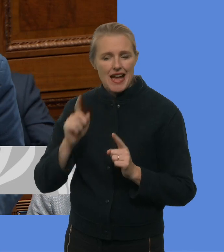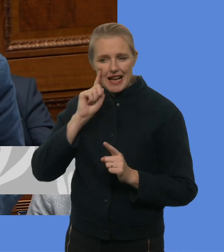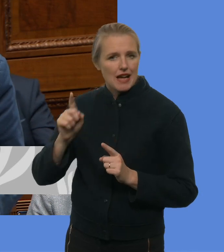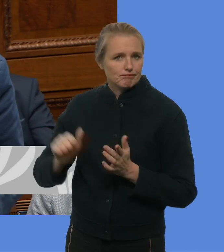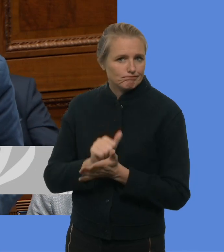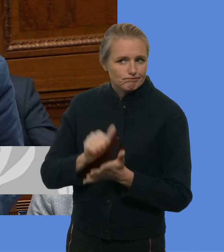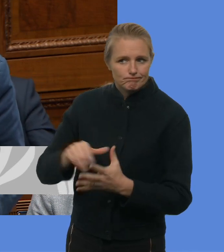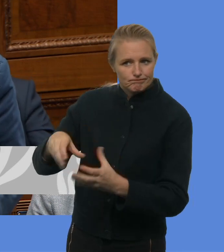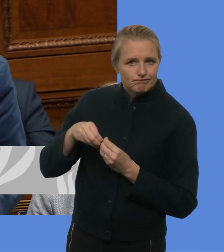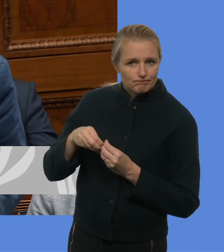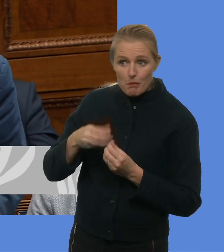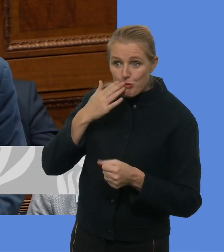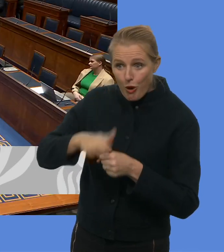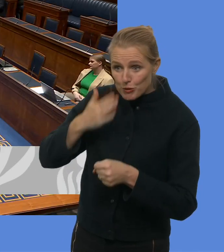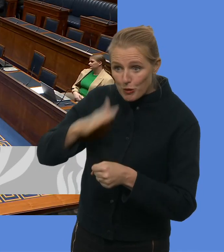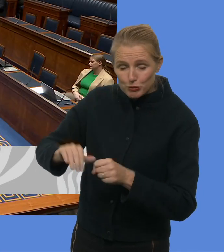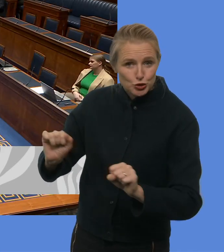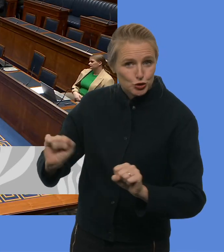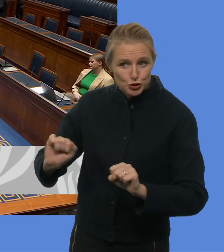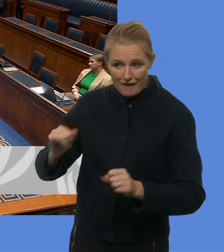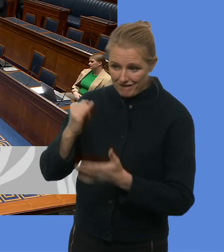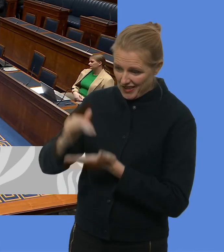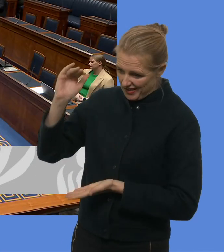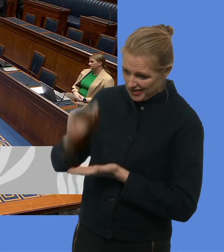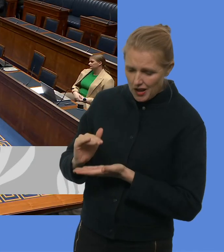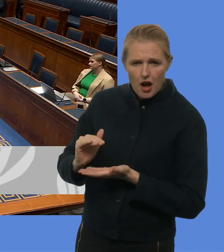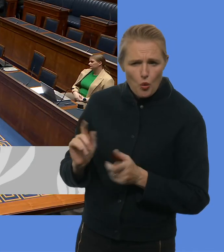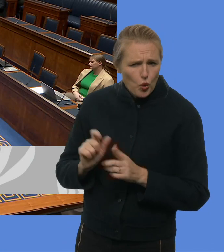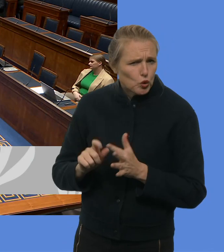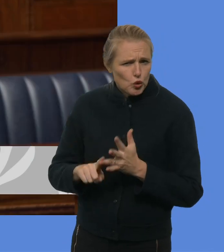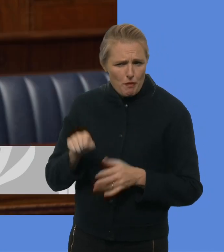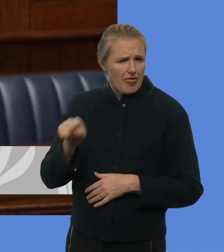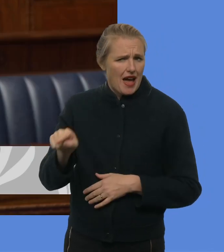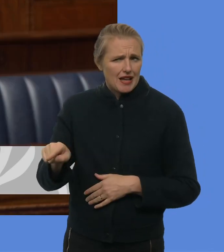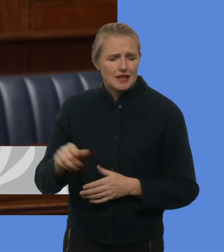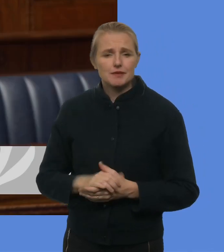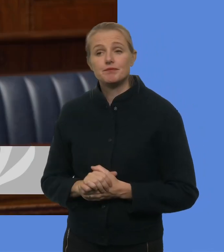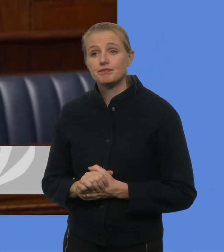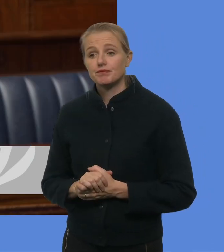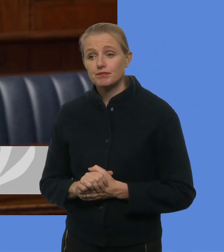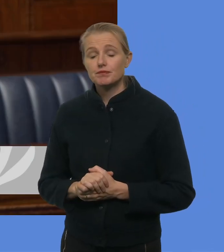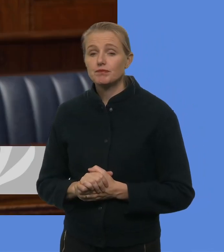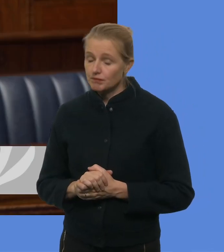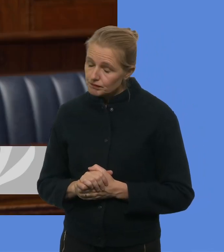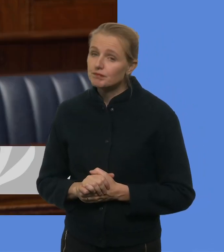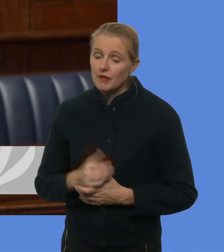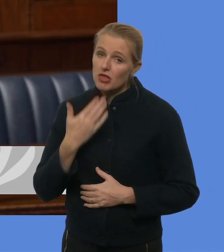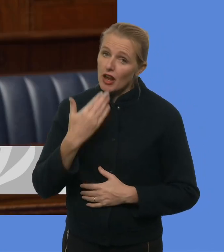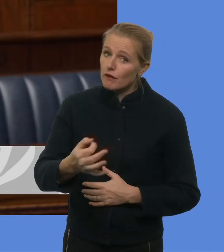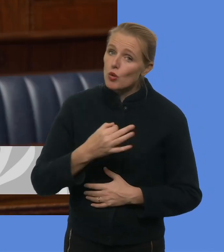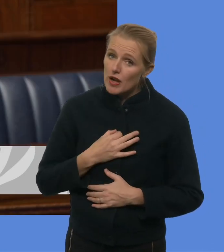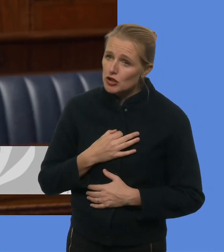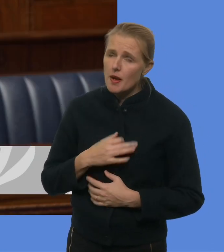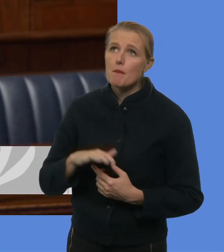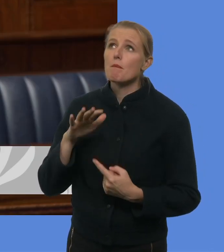pay awards that they've been promised? Thank you, Mr. Speaker. Thank the member for his question. I think it's